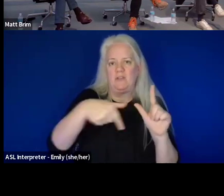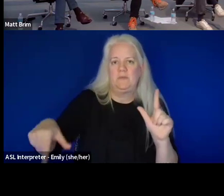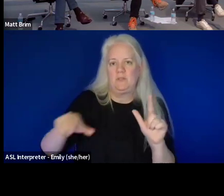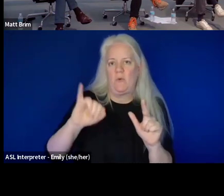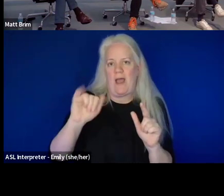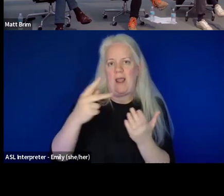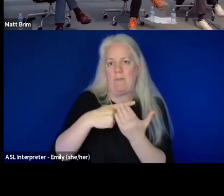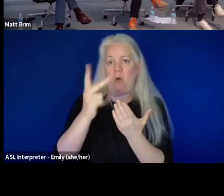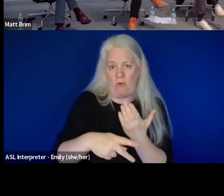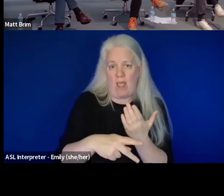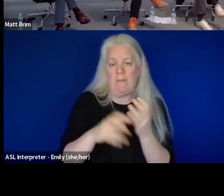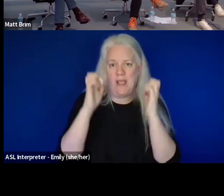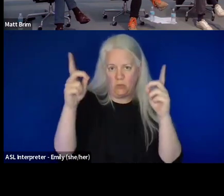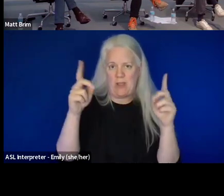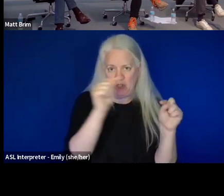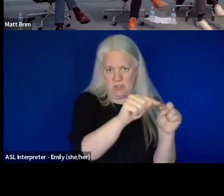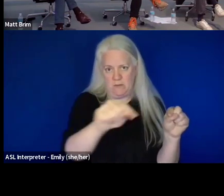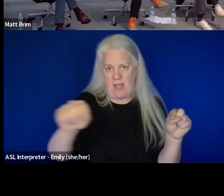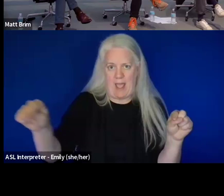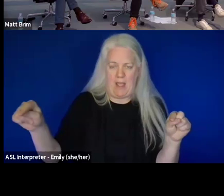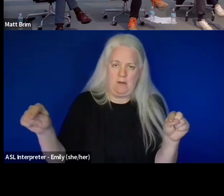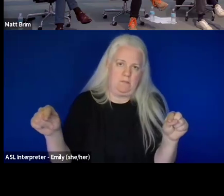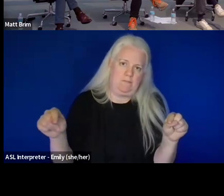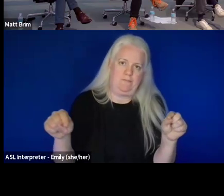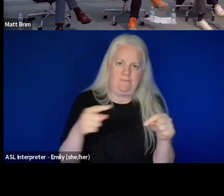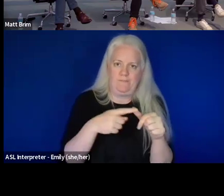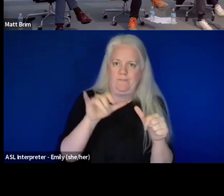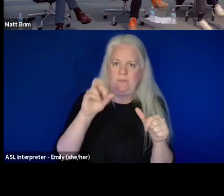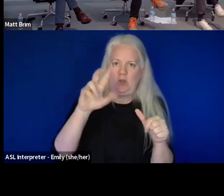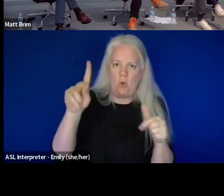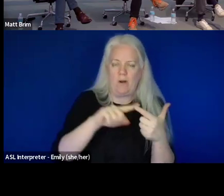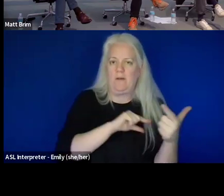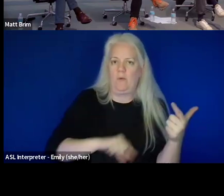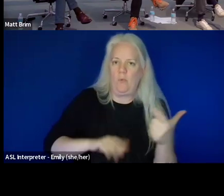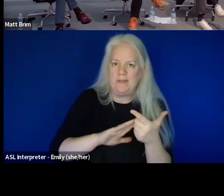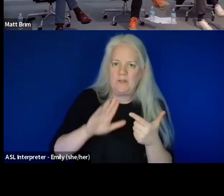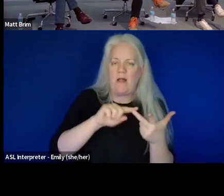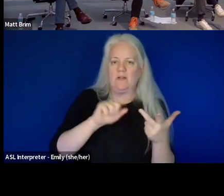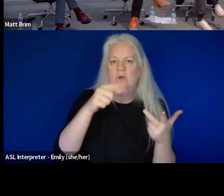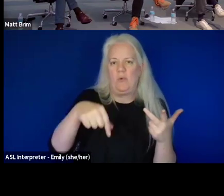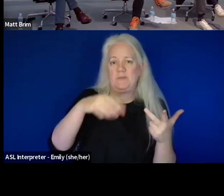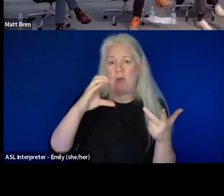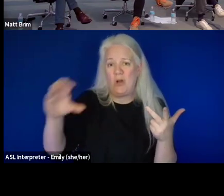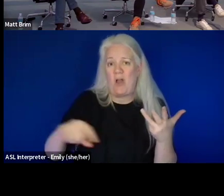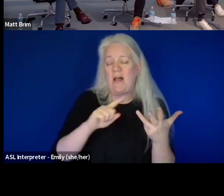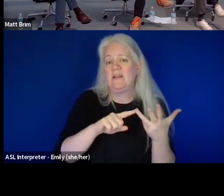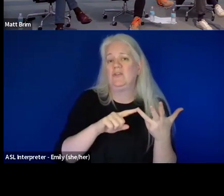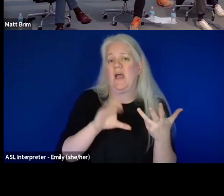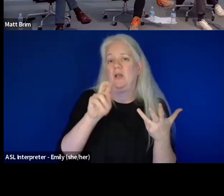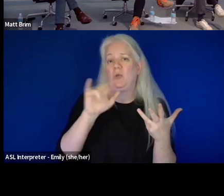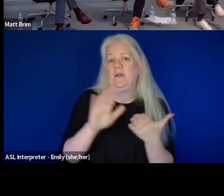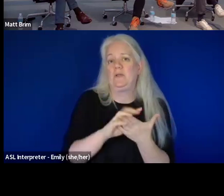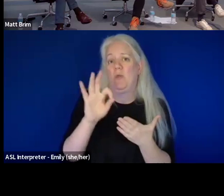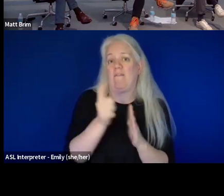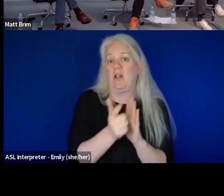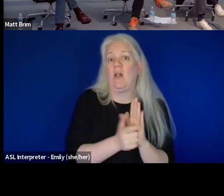and education at basically York, Queens College, Queensborough Community College, and CUNY School of Law,